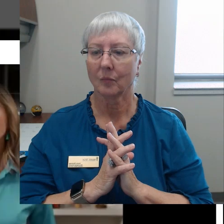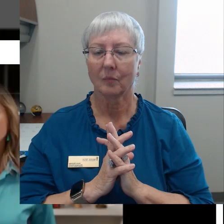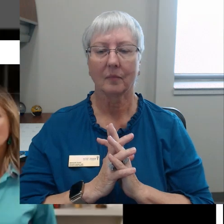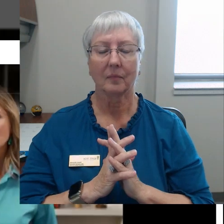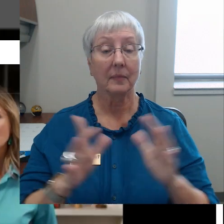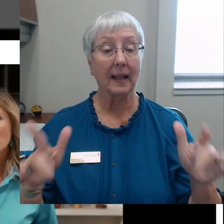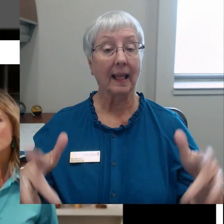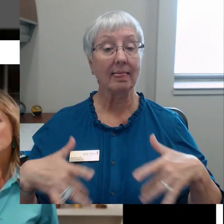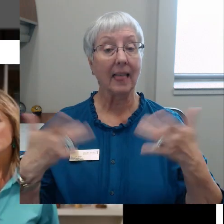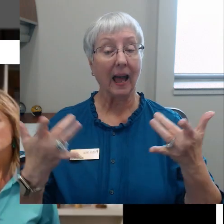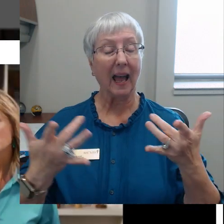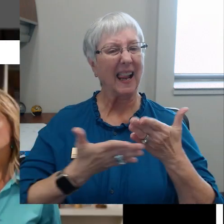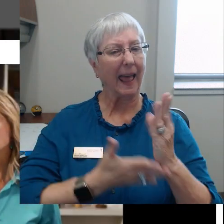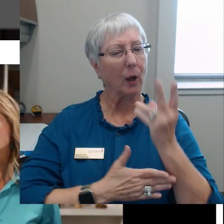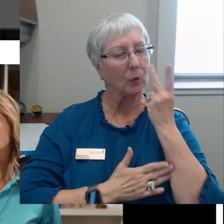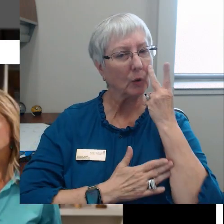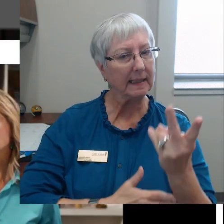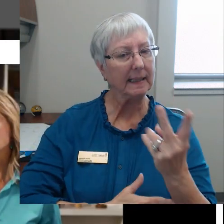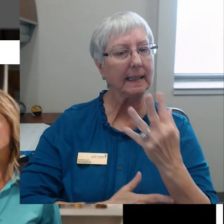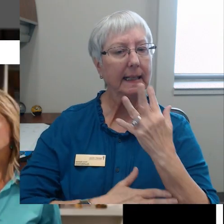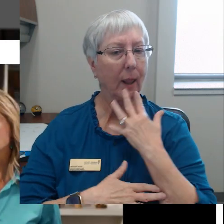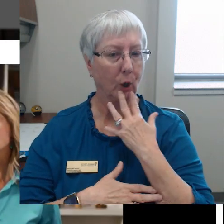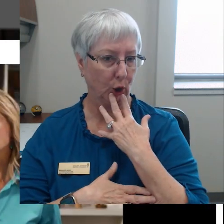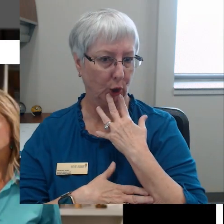Light allows us to see color, and it also